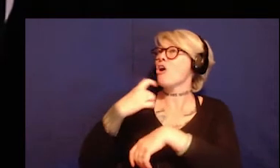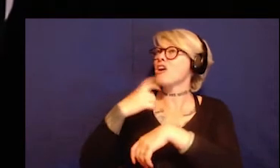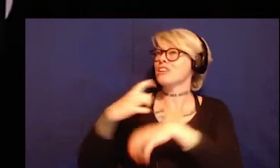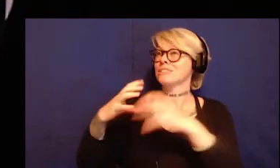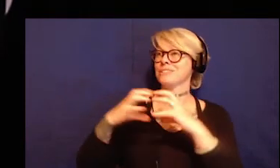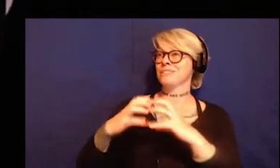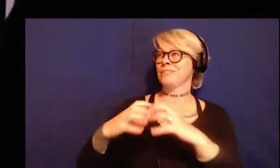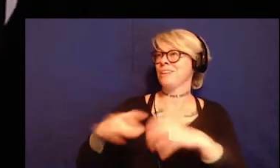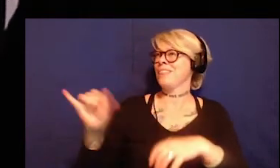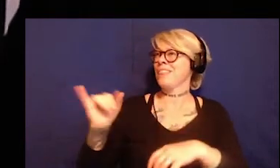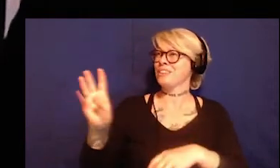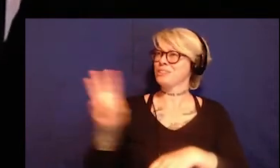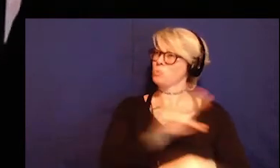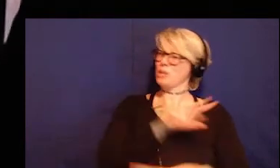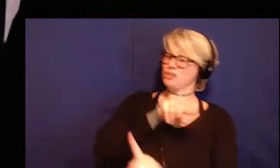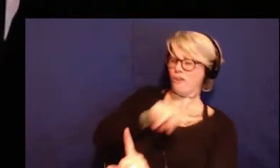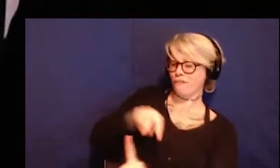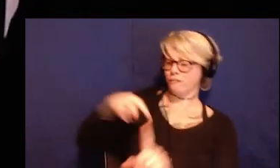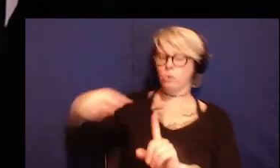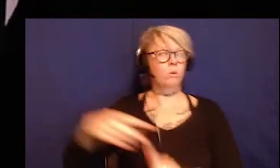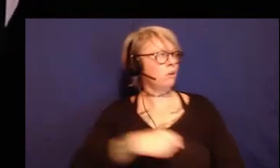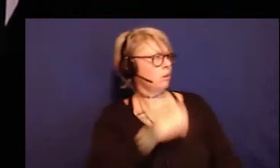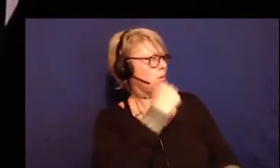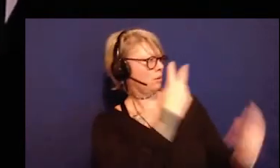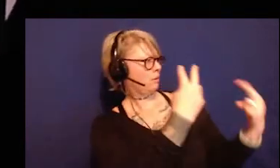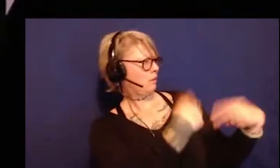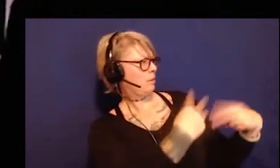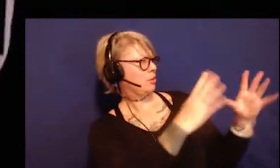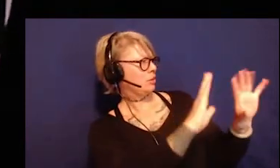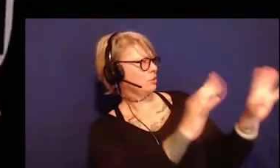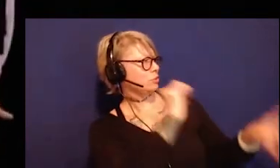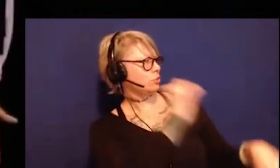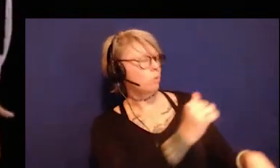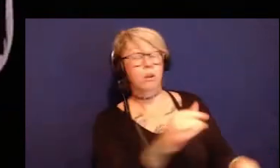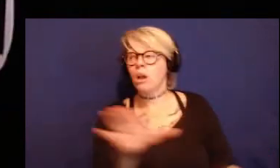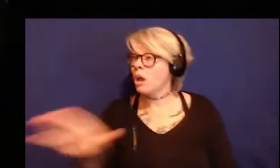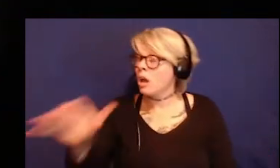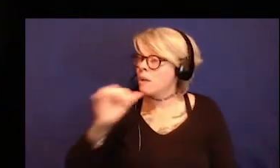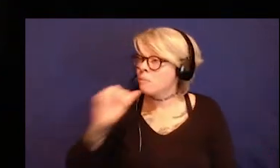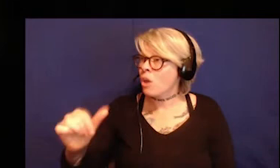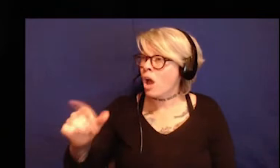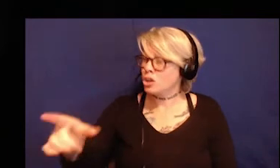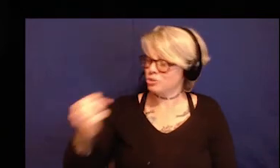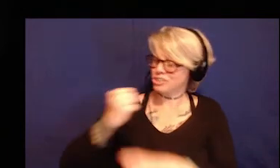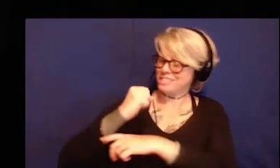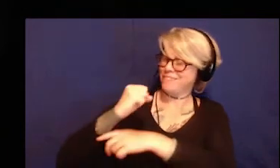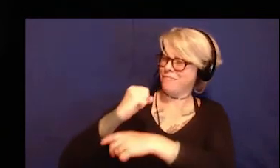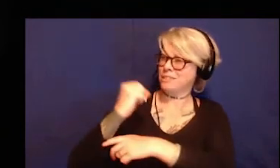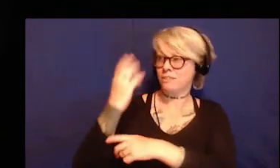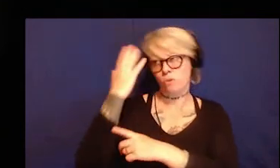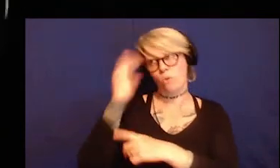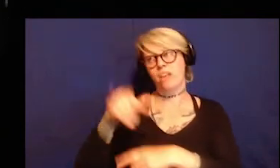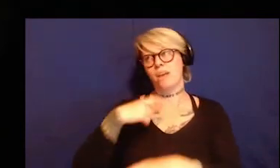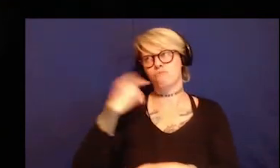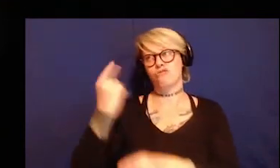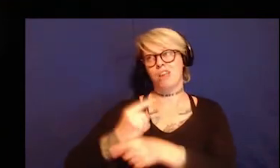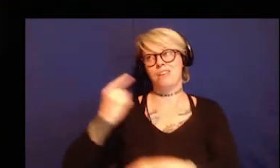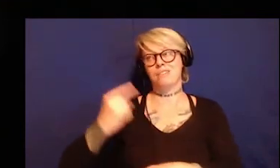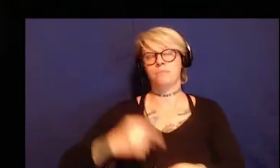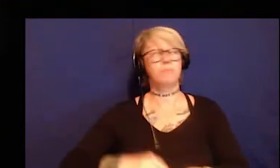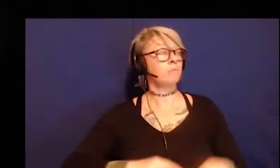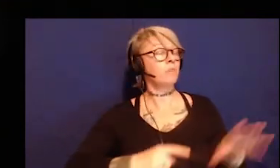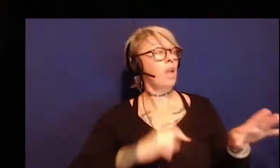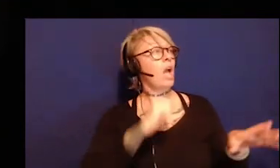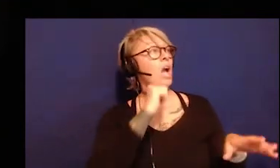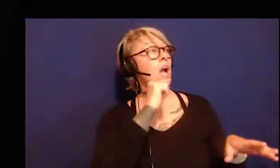talk down to me. I'm not talking down to you. You're just getting defensive because you know I'm right. I'm not defensive. Go ahead.